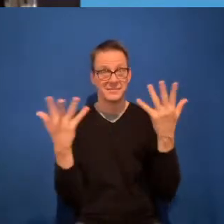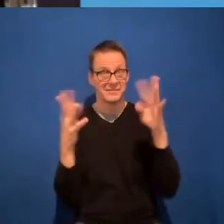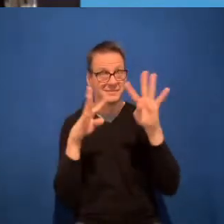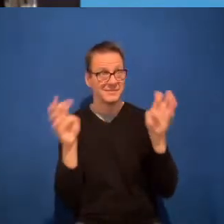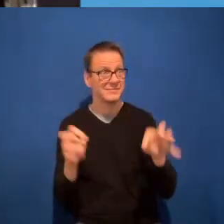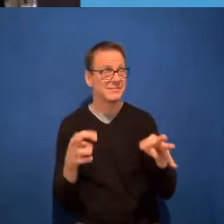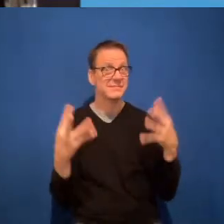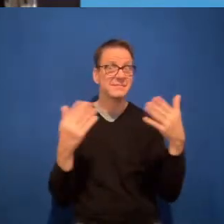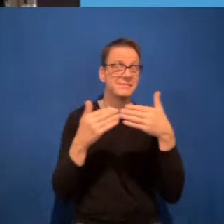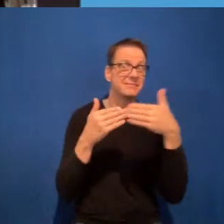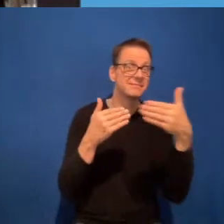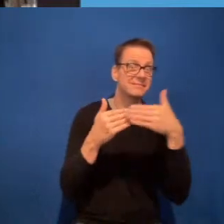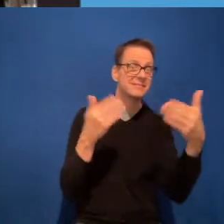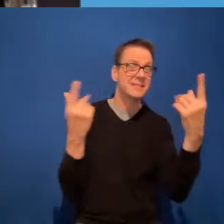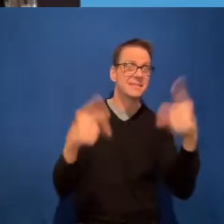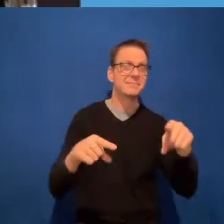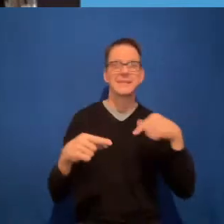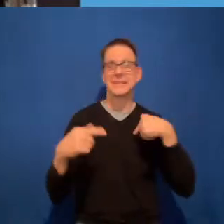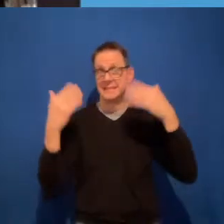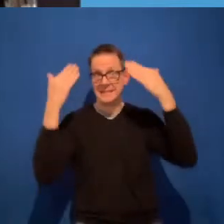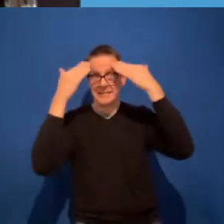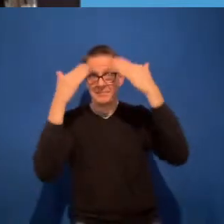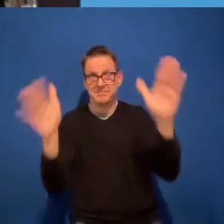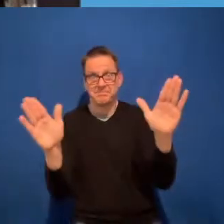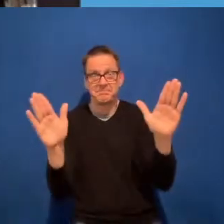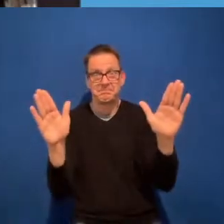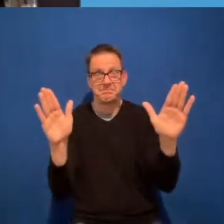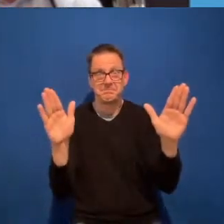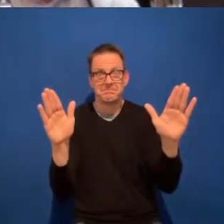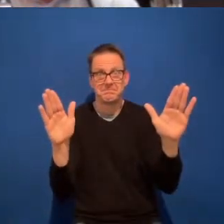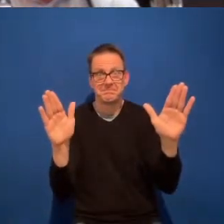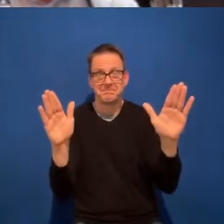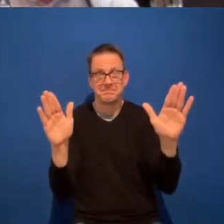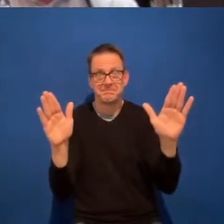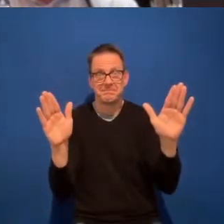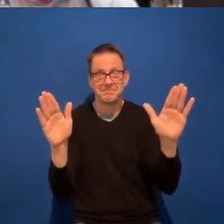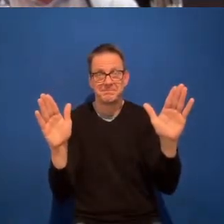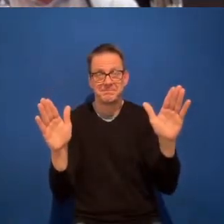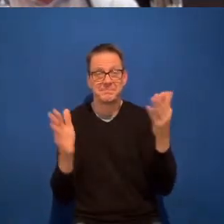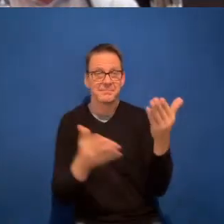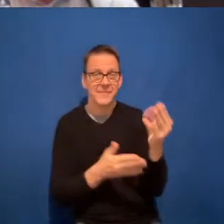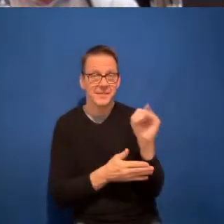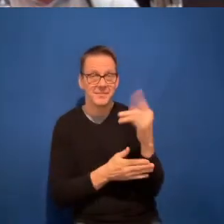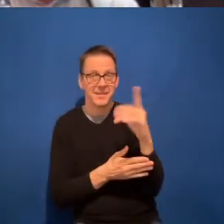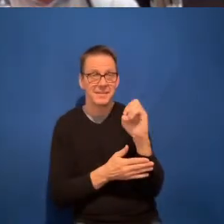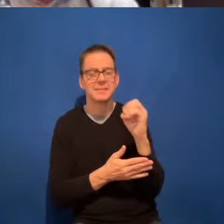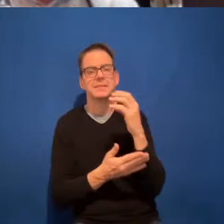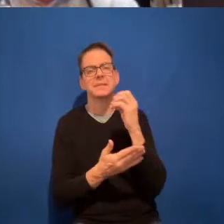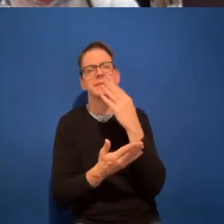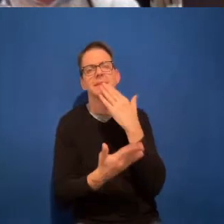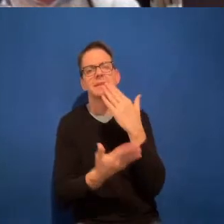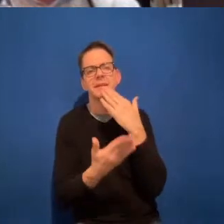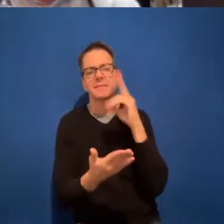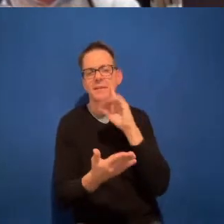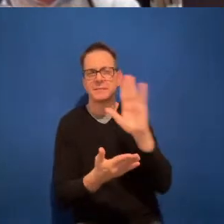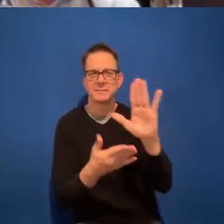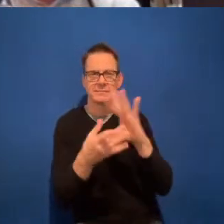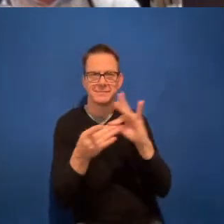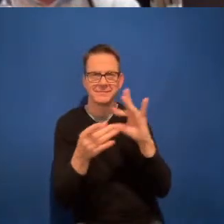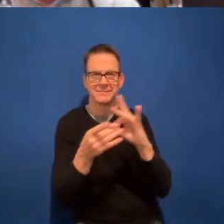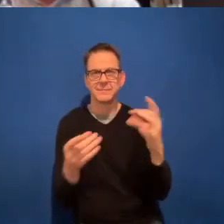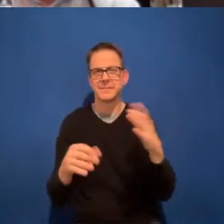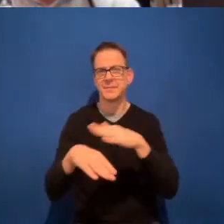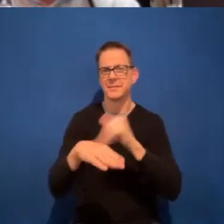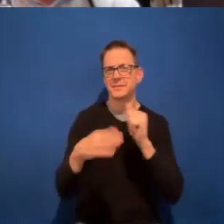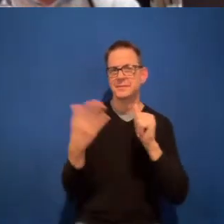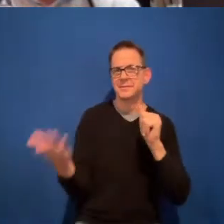Thank you all so very much for your thoughts on that. I'm going to bring Dr. Vipond back into our conversation as well to speak from an emergency room perspective